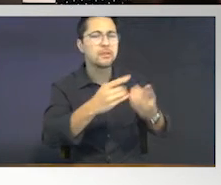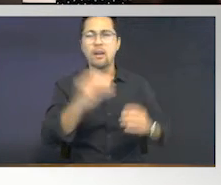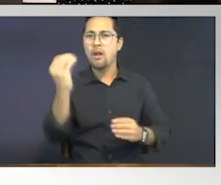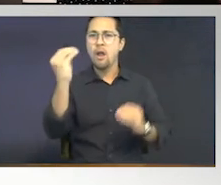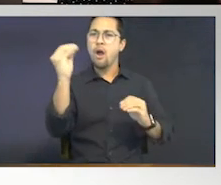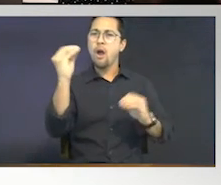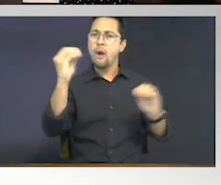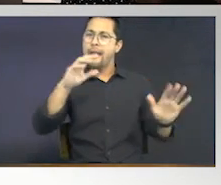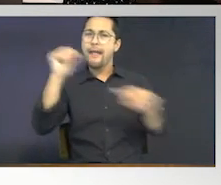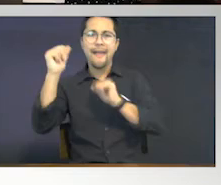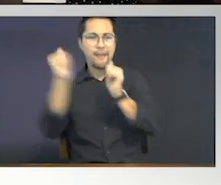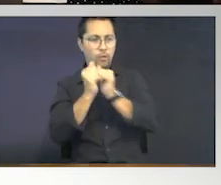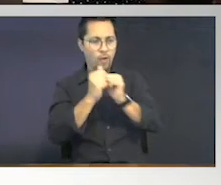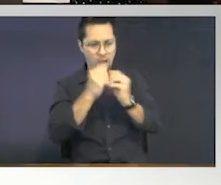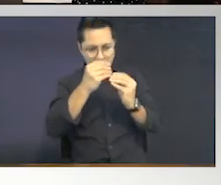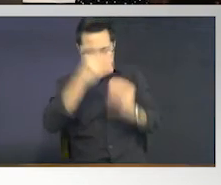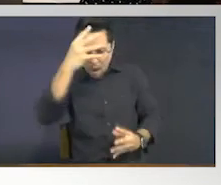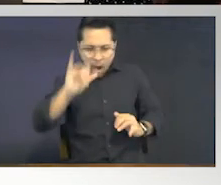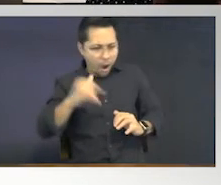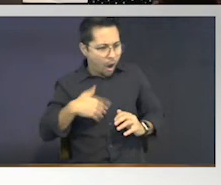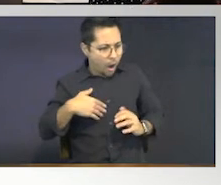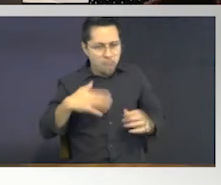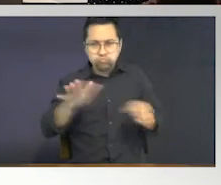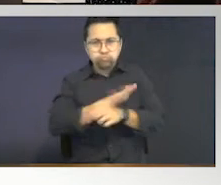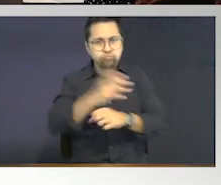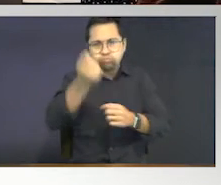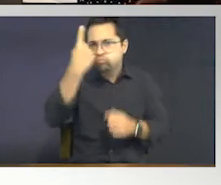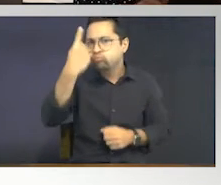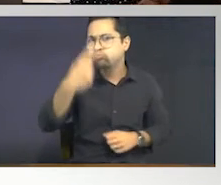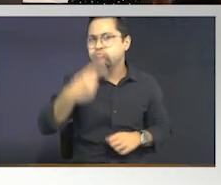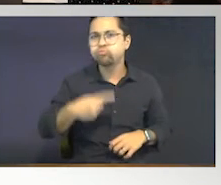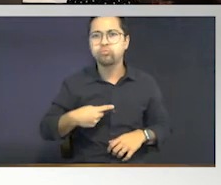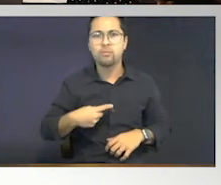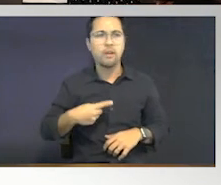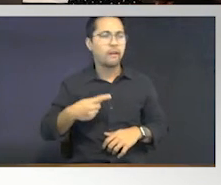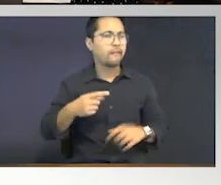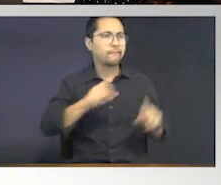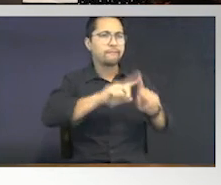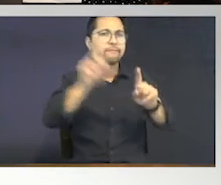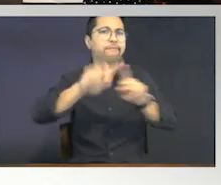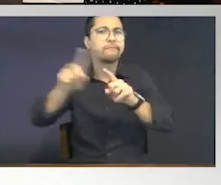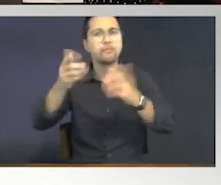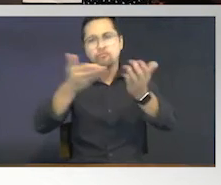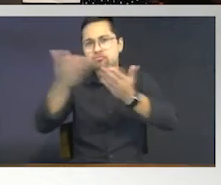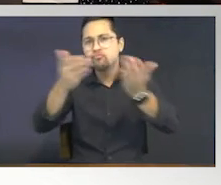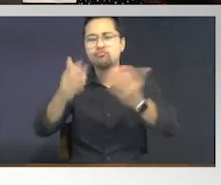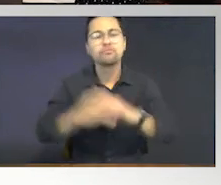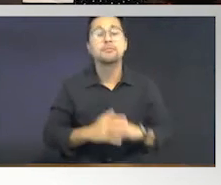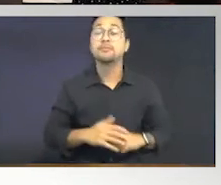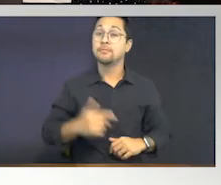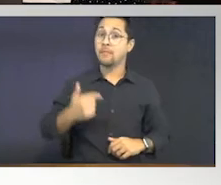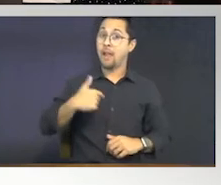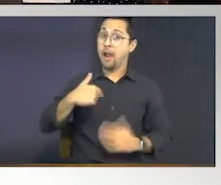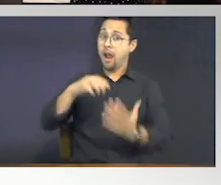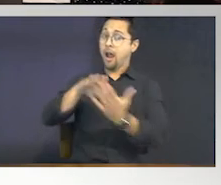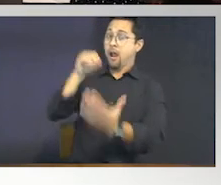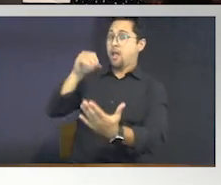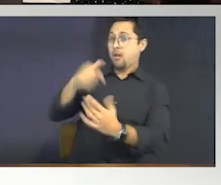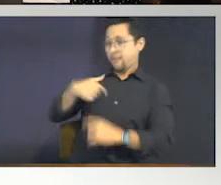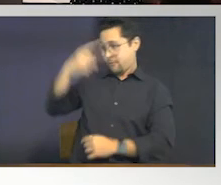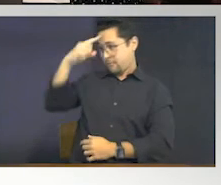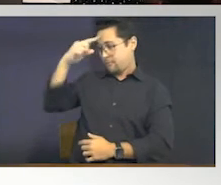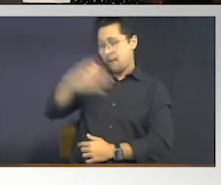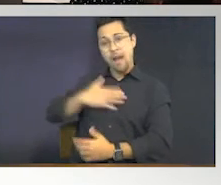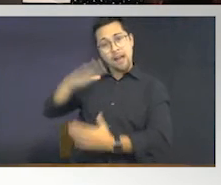these things that you're going to get or your child could possibly receive. I learned what my son